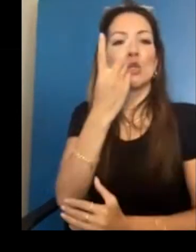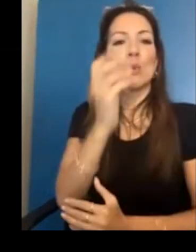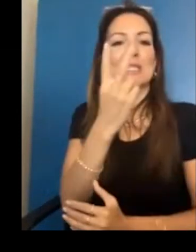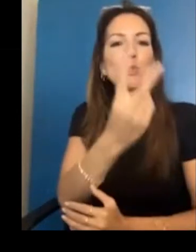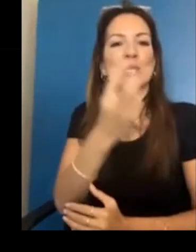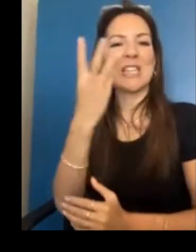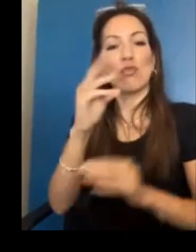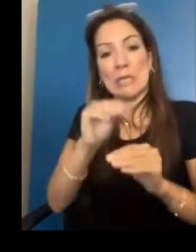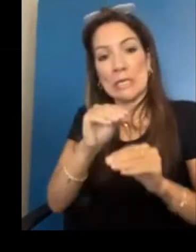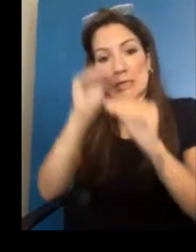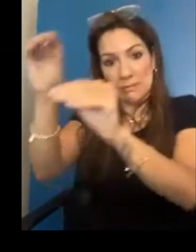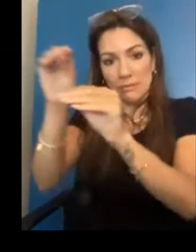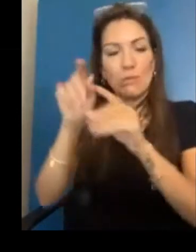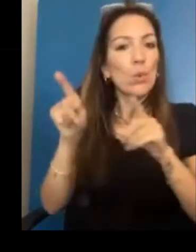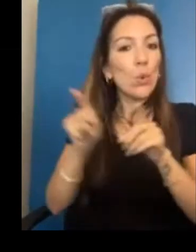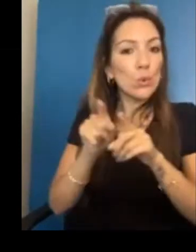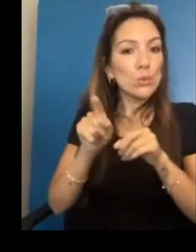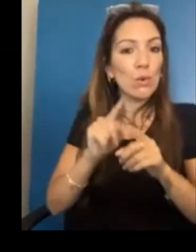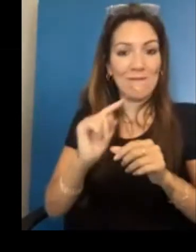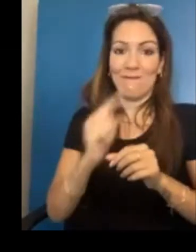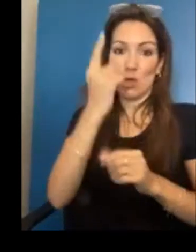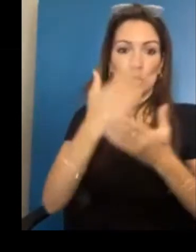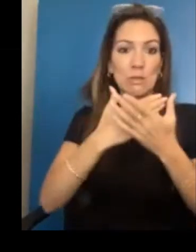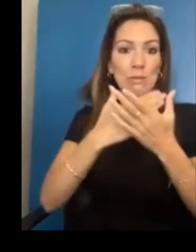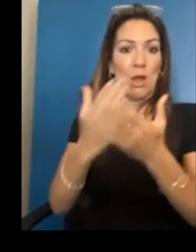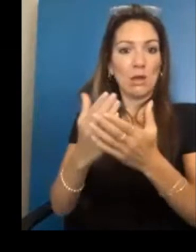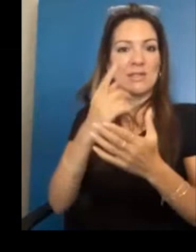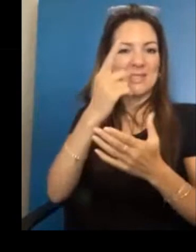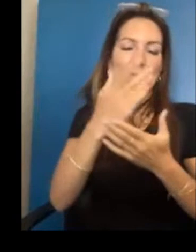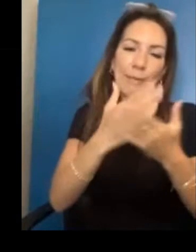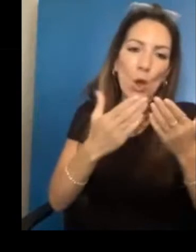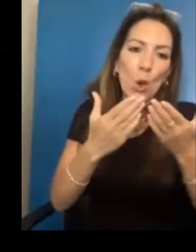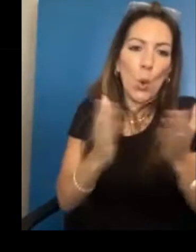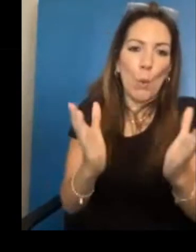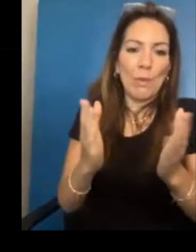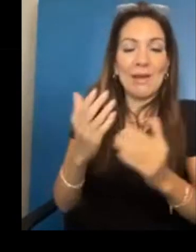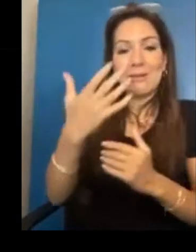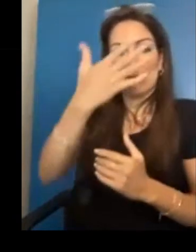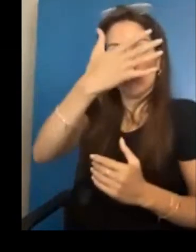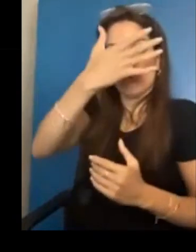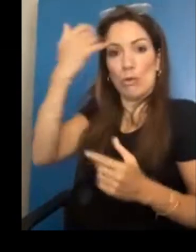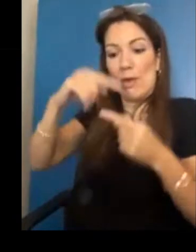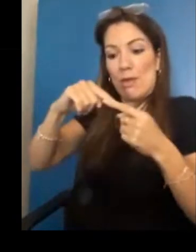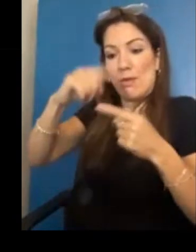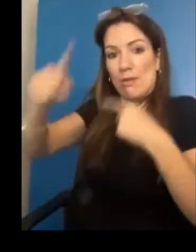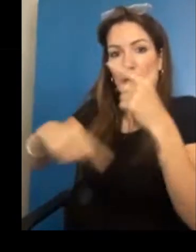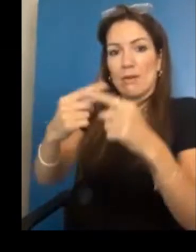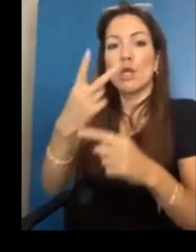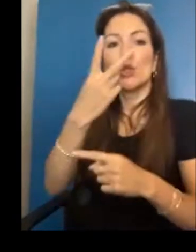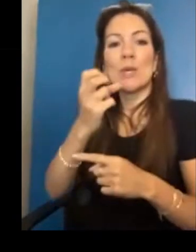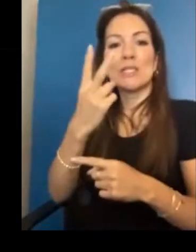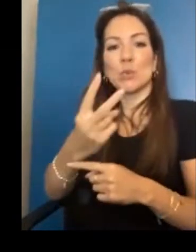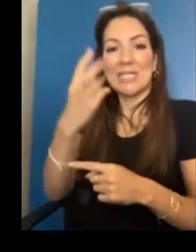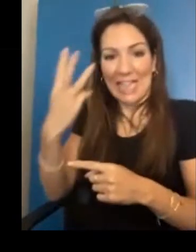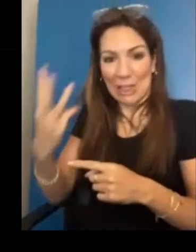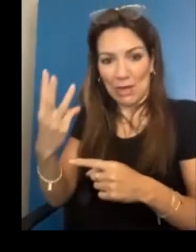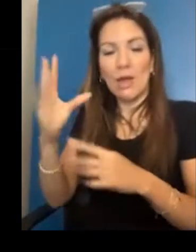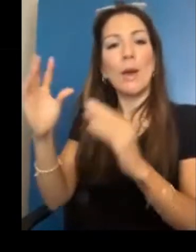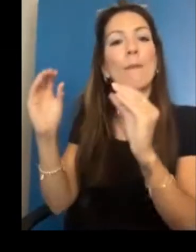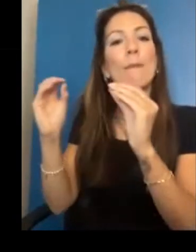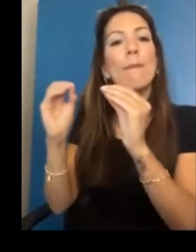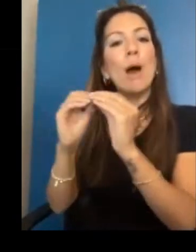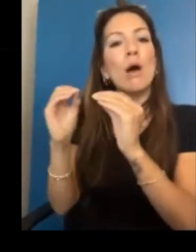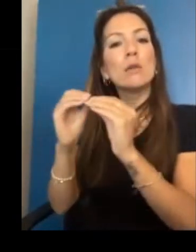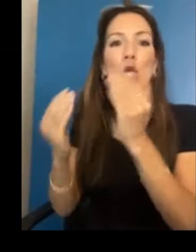We've also got first part of our park opening in summer of 2023. Then Barnes returns back with a new